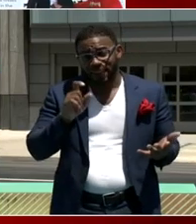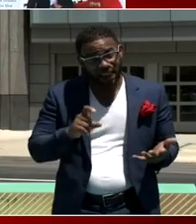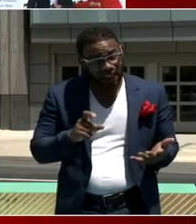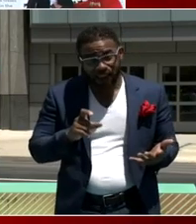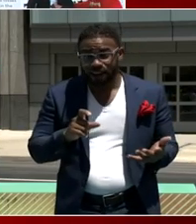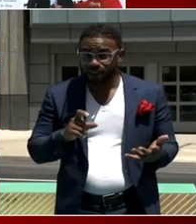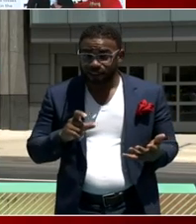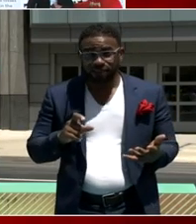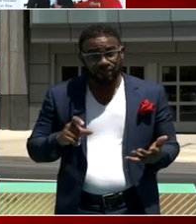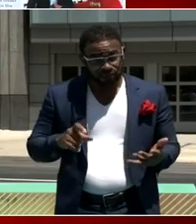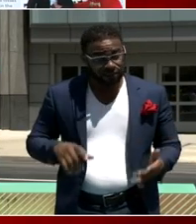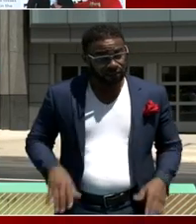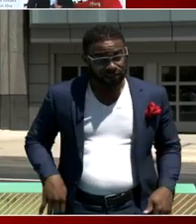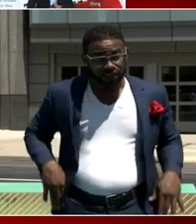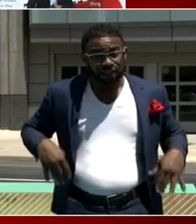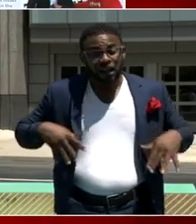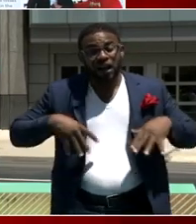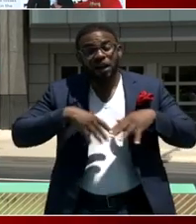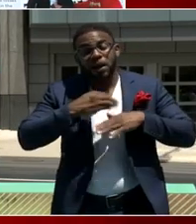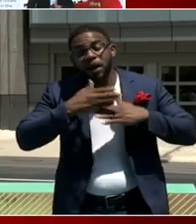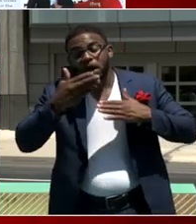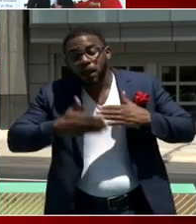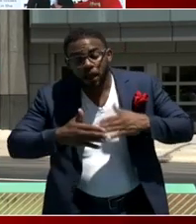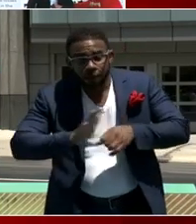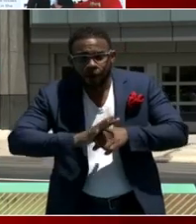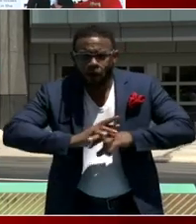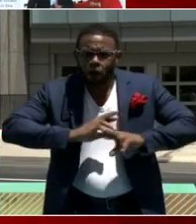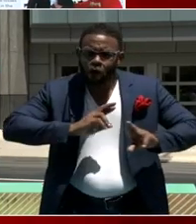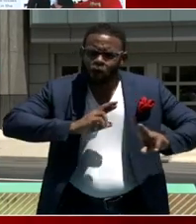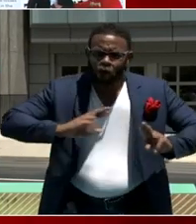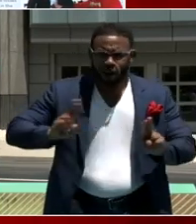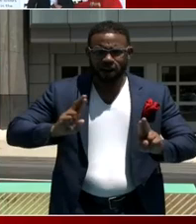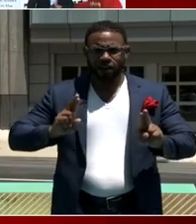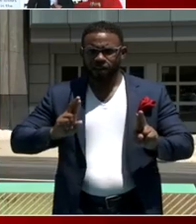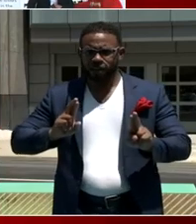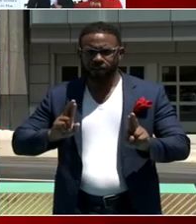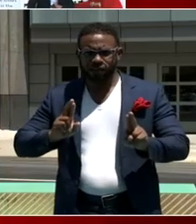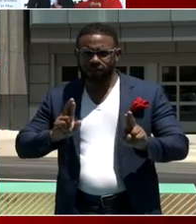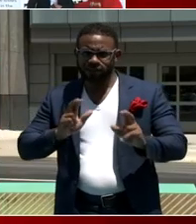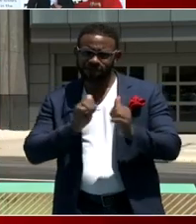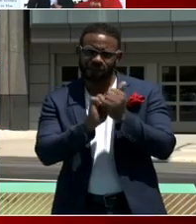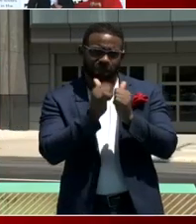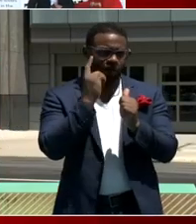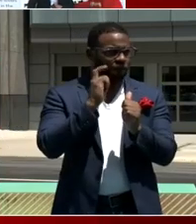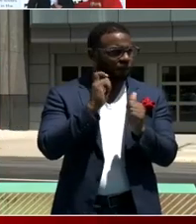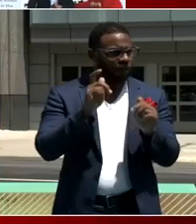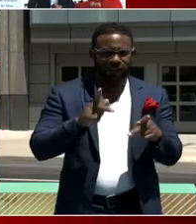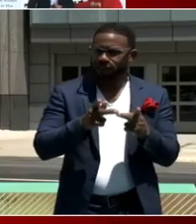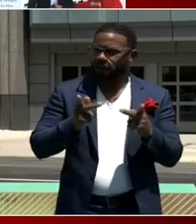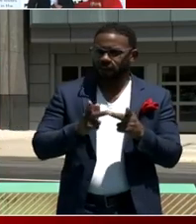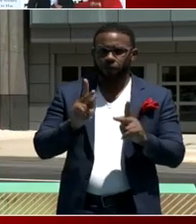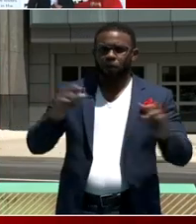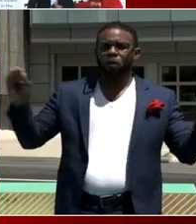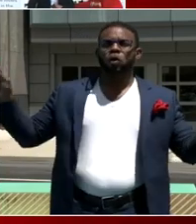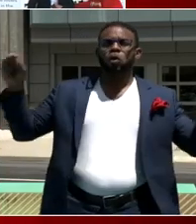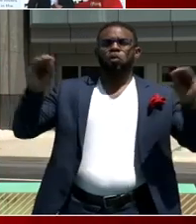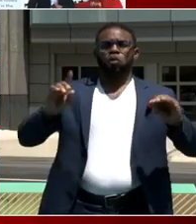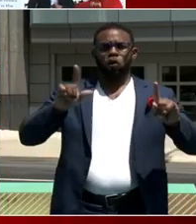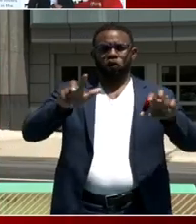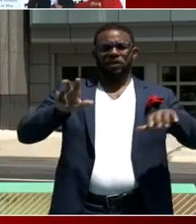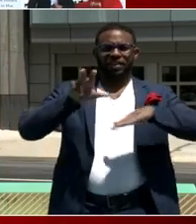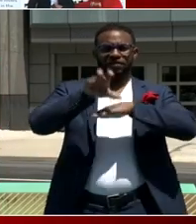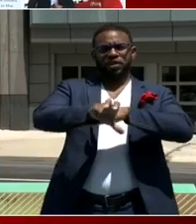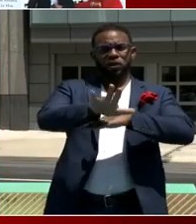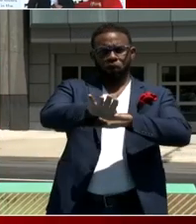to come out of this pandemic ready to argue for our destination as where you should